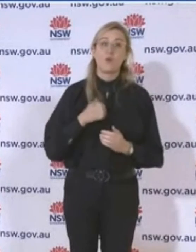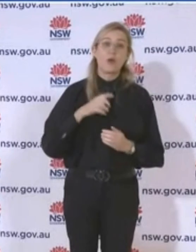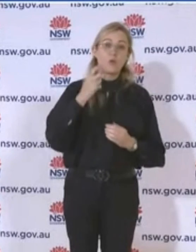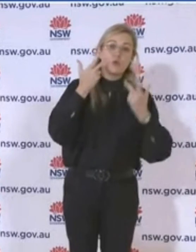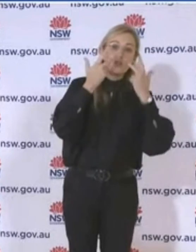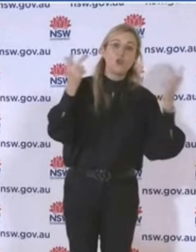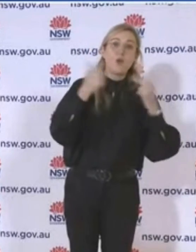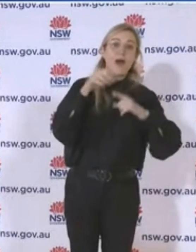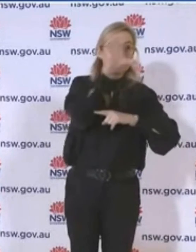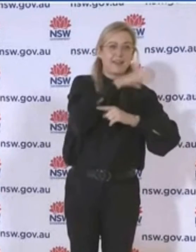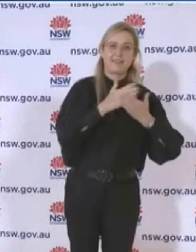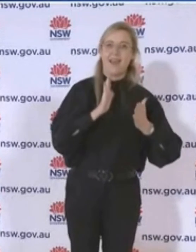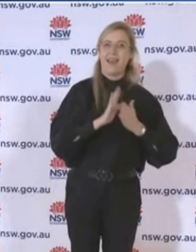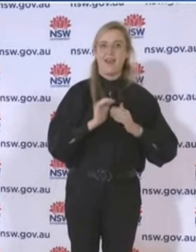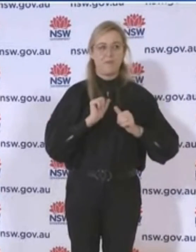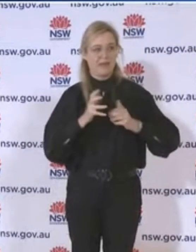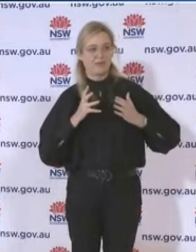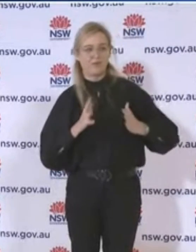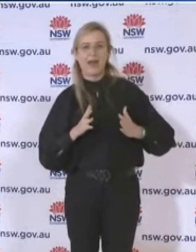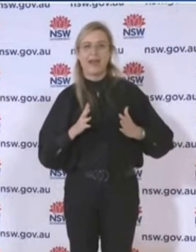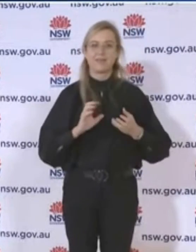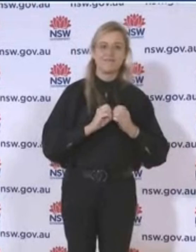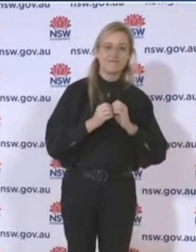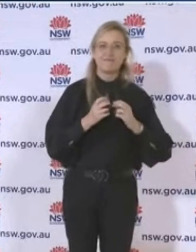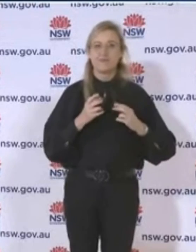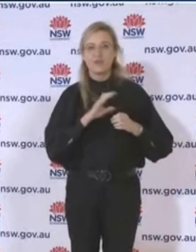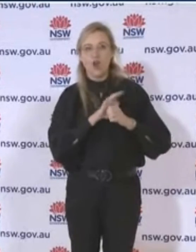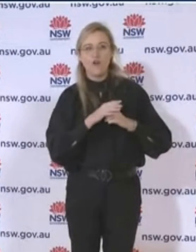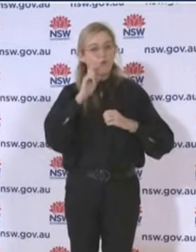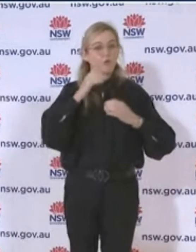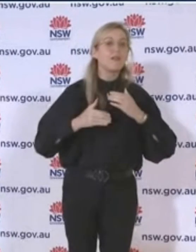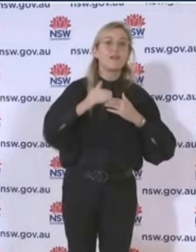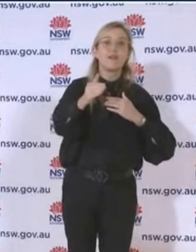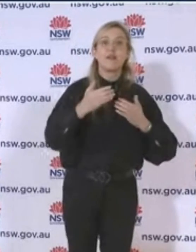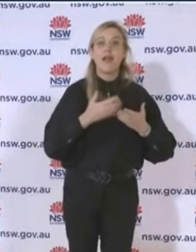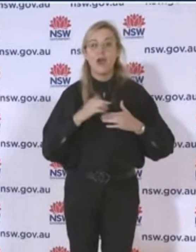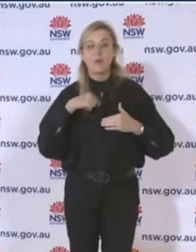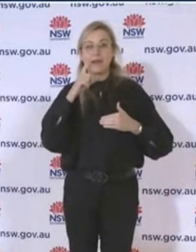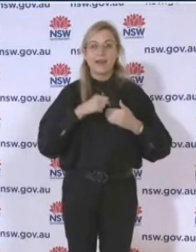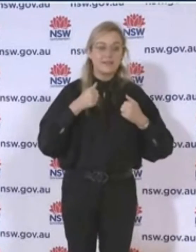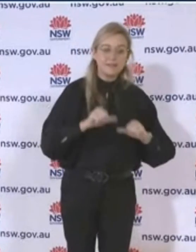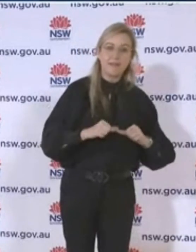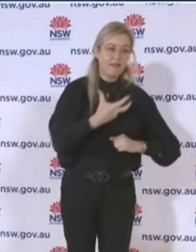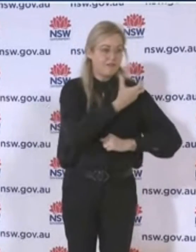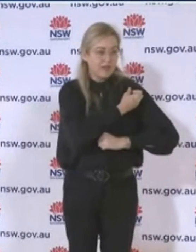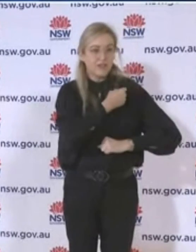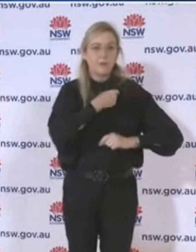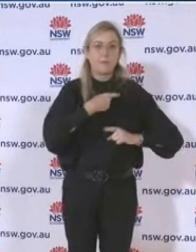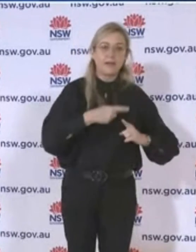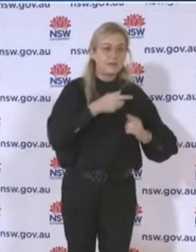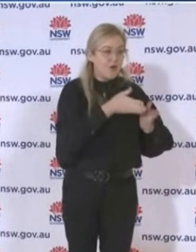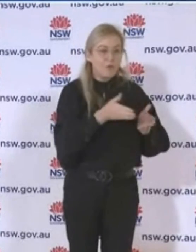can live with COVID. And I'm so deeply grateful that, notwithstanding the stress and frustration that everybody's going